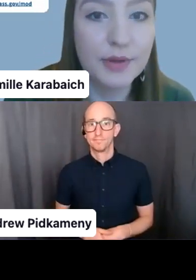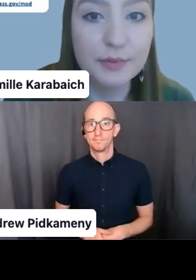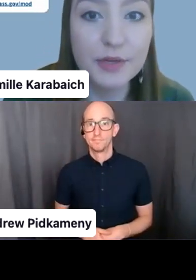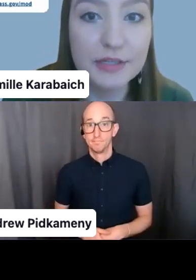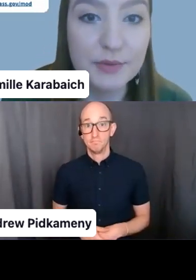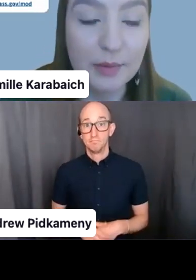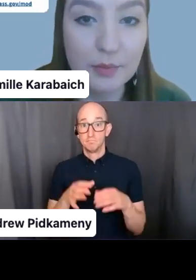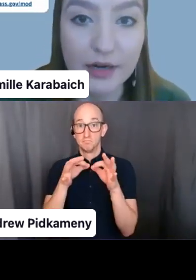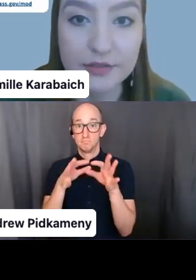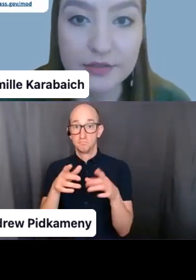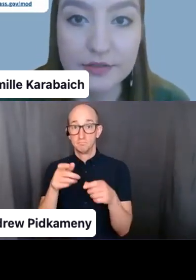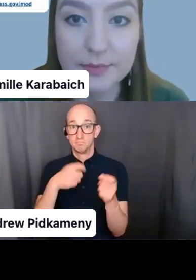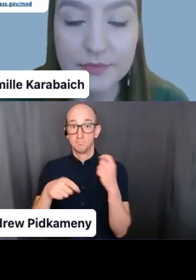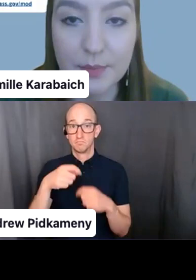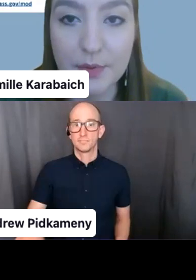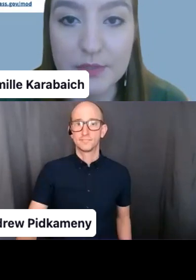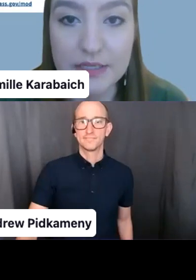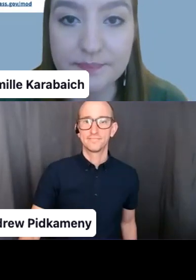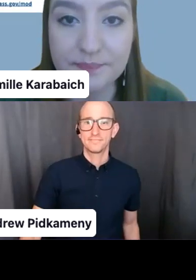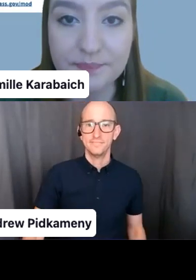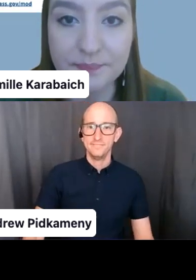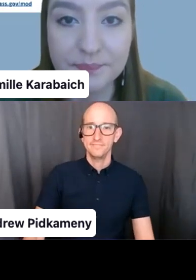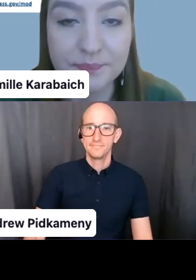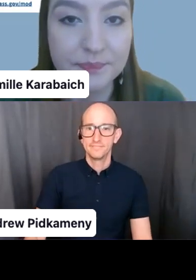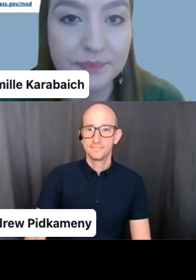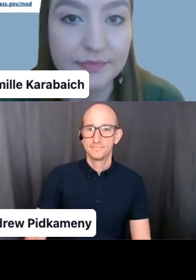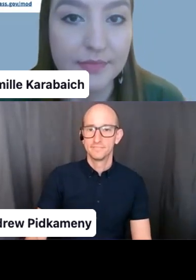So we'll get into a couple practical tips from MOD.